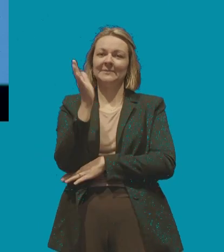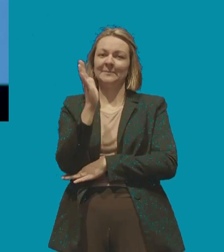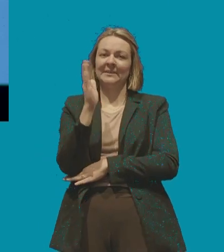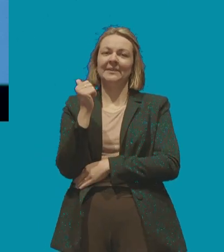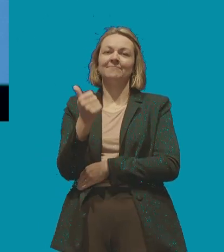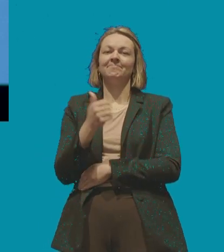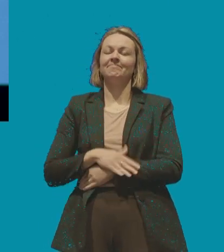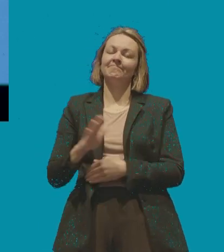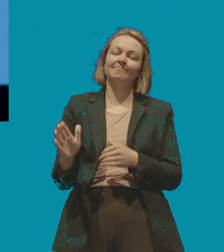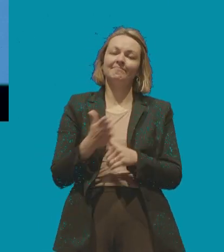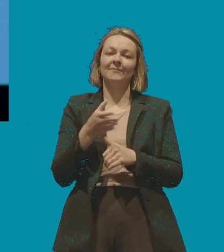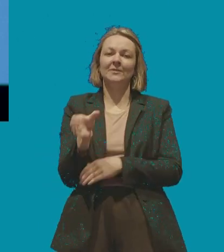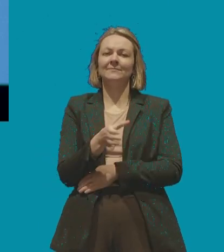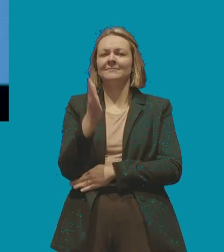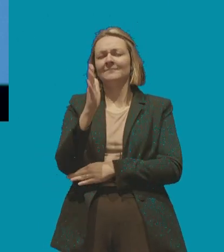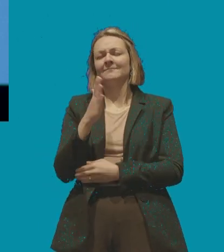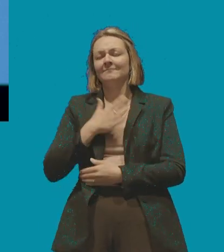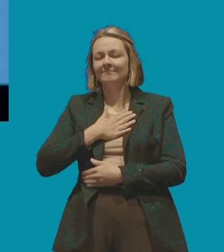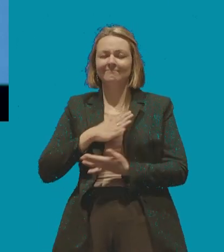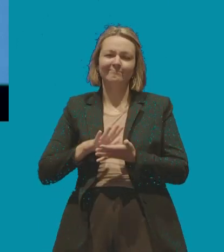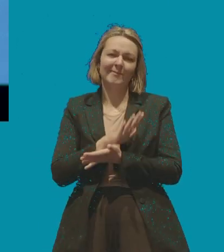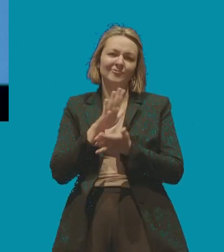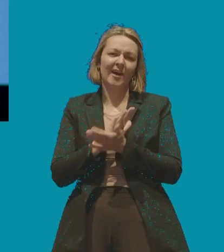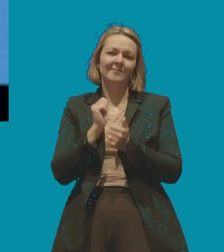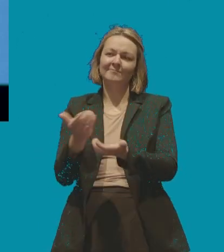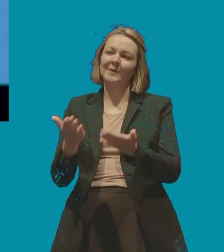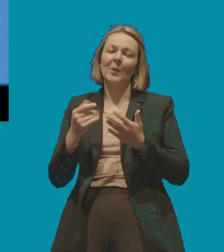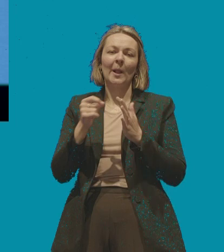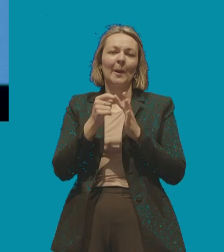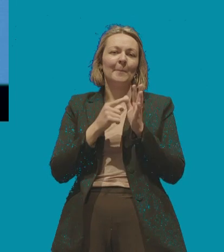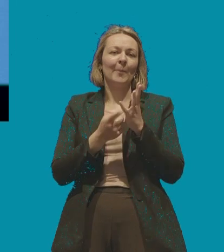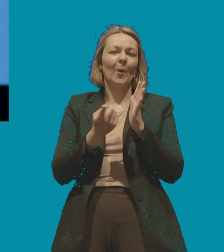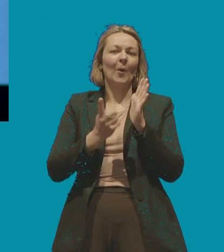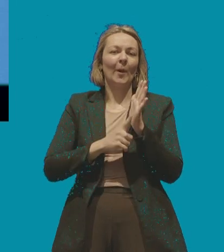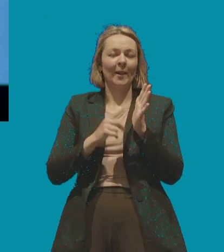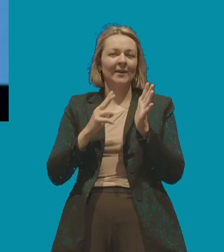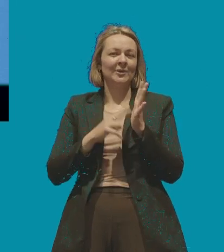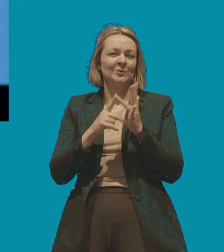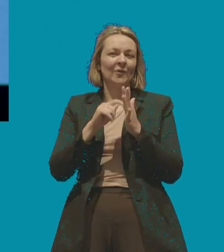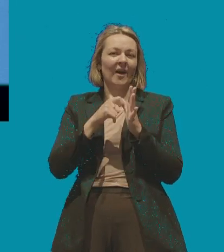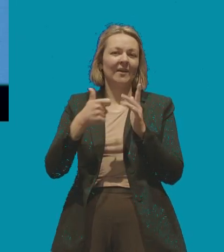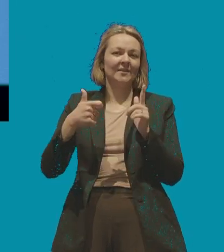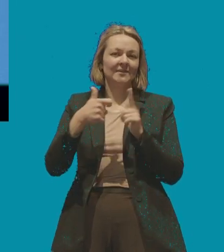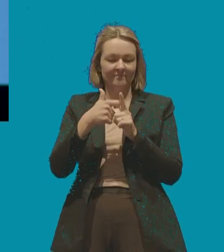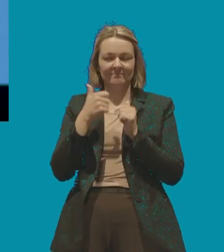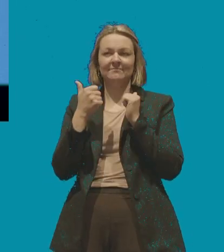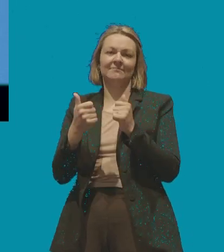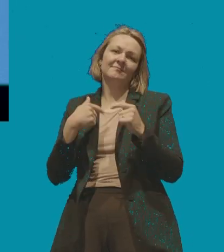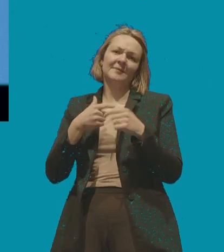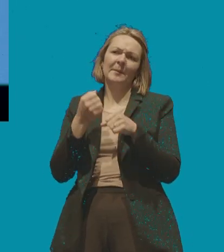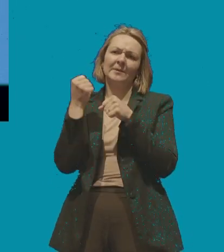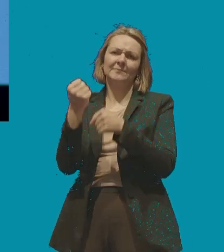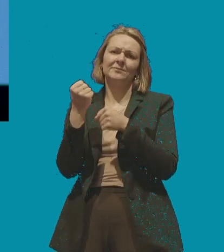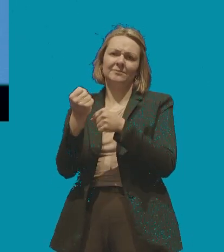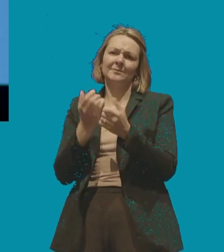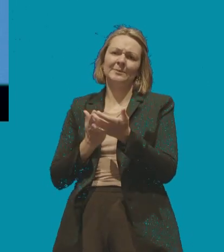our first guest speaker, and it gives me great pleasure to welcome Paul Nowak. Paul has been an active trade unionist and campaigner throughout his